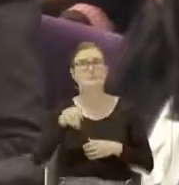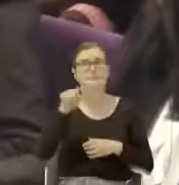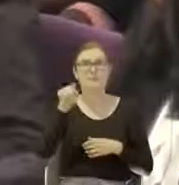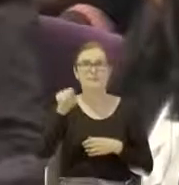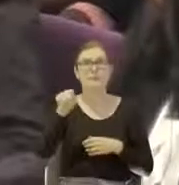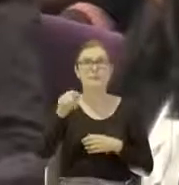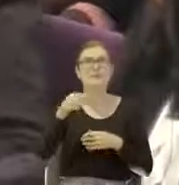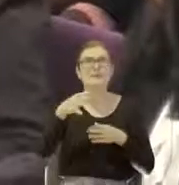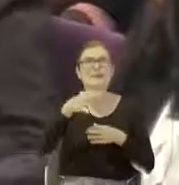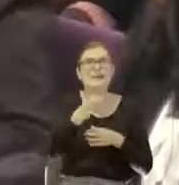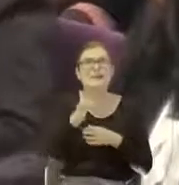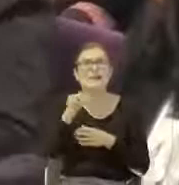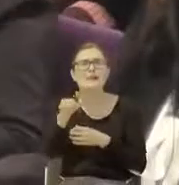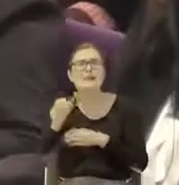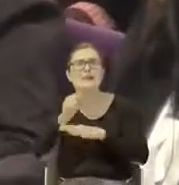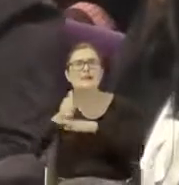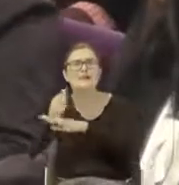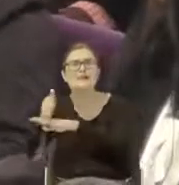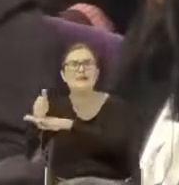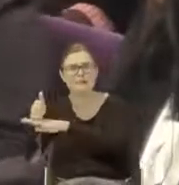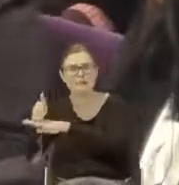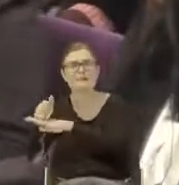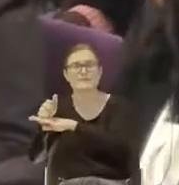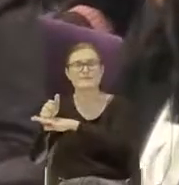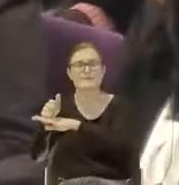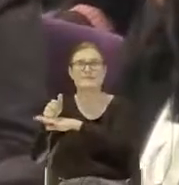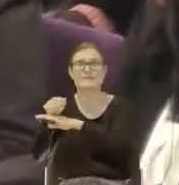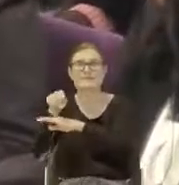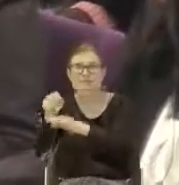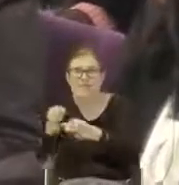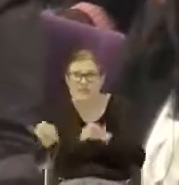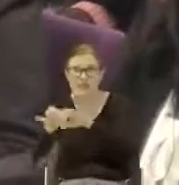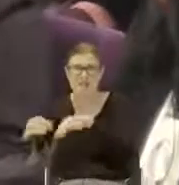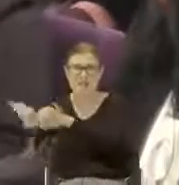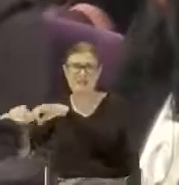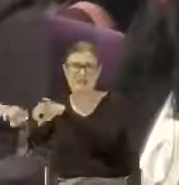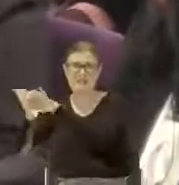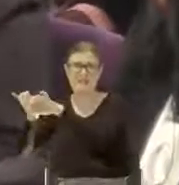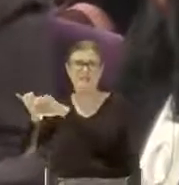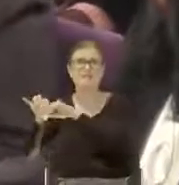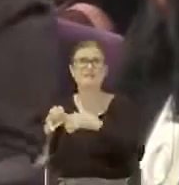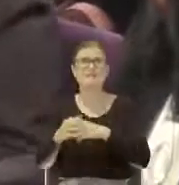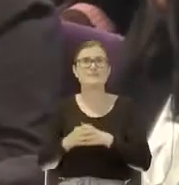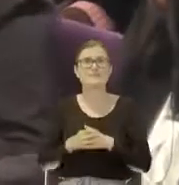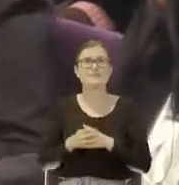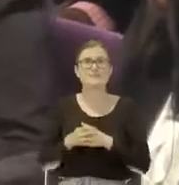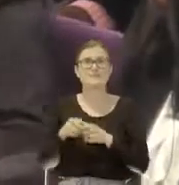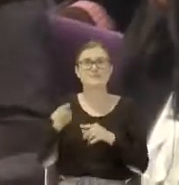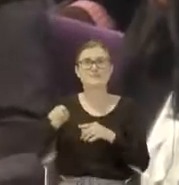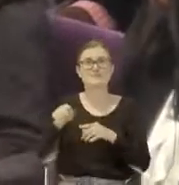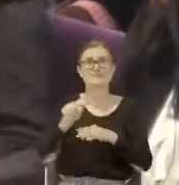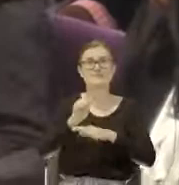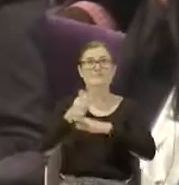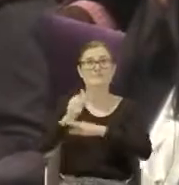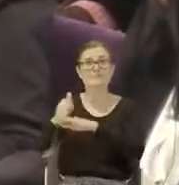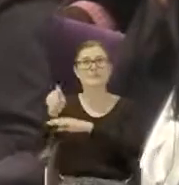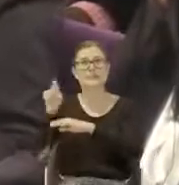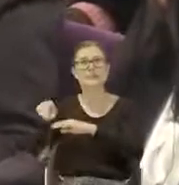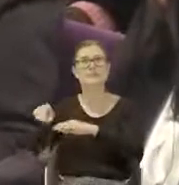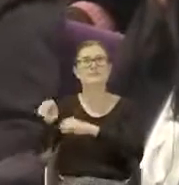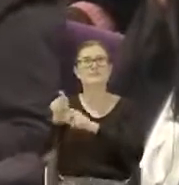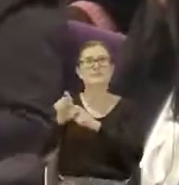to play in facilitating peace, as it was indicated here that we're looking at such.